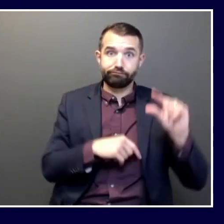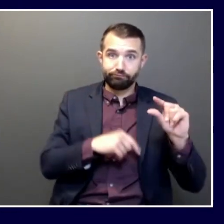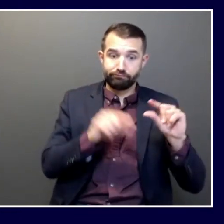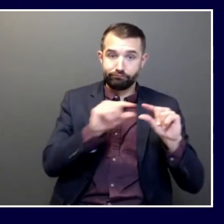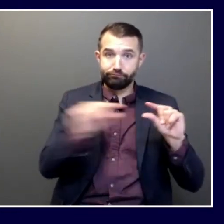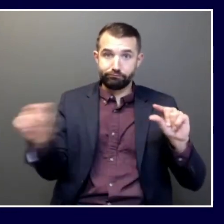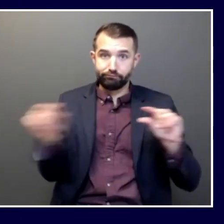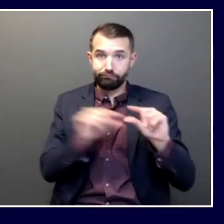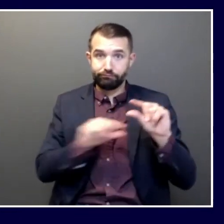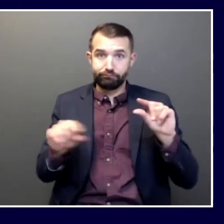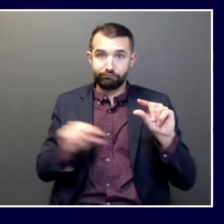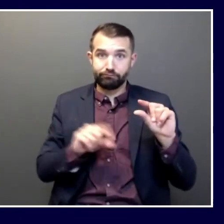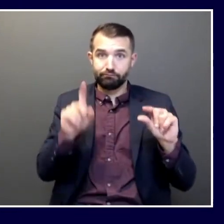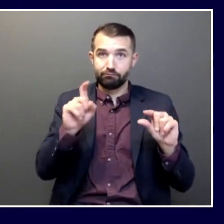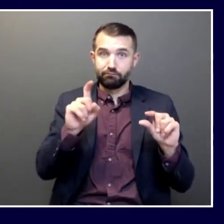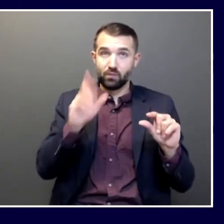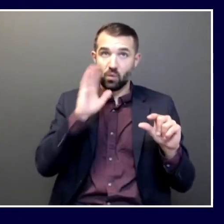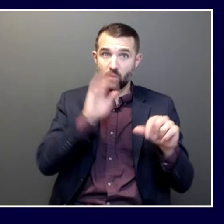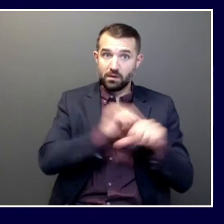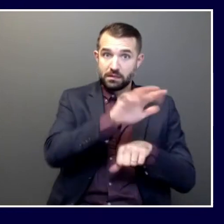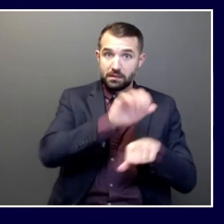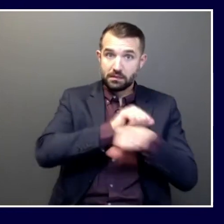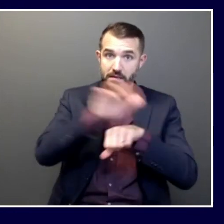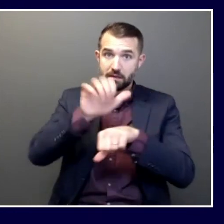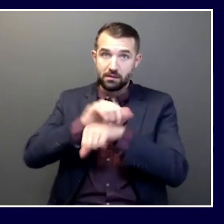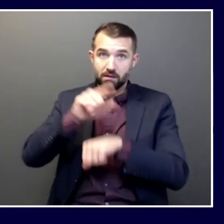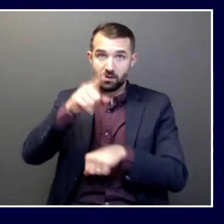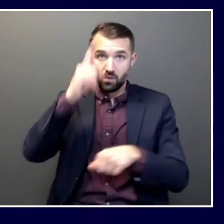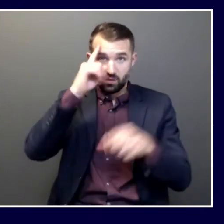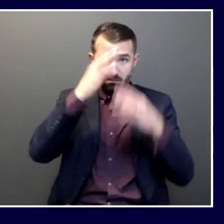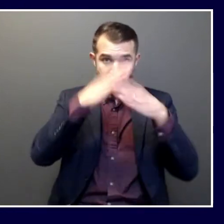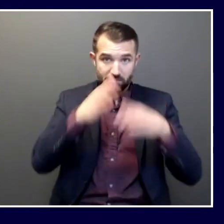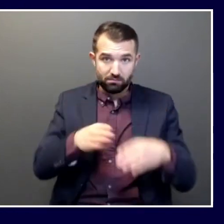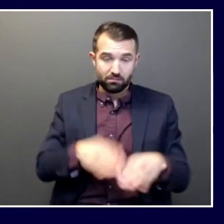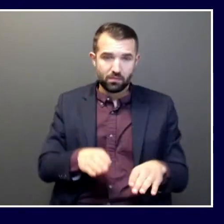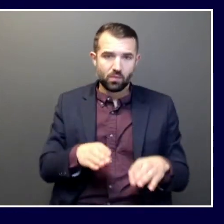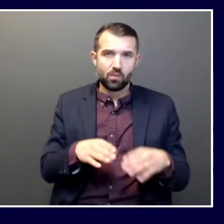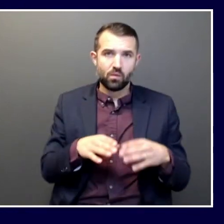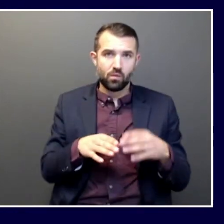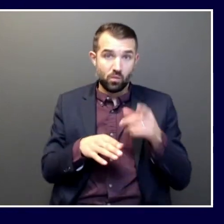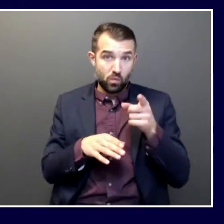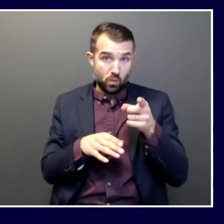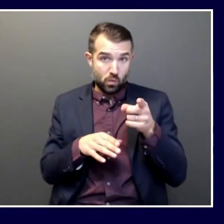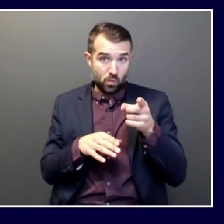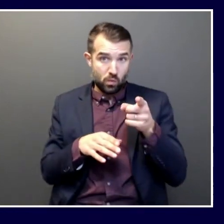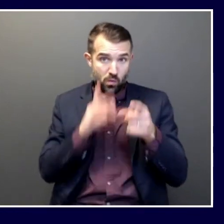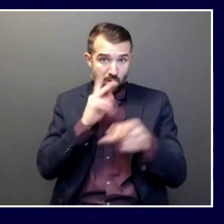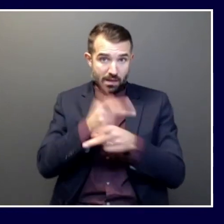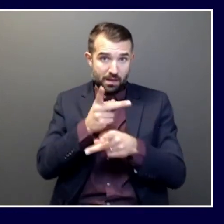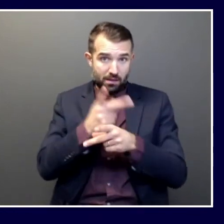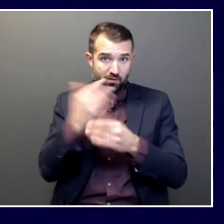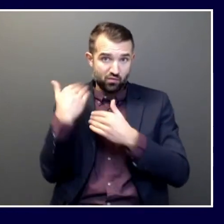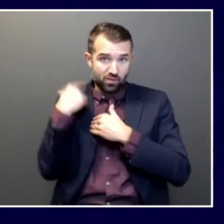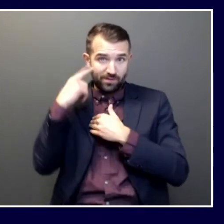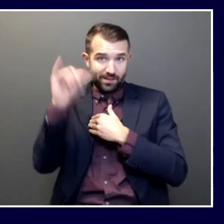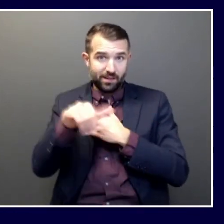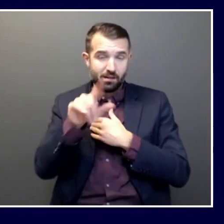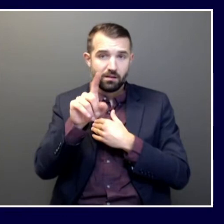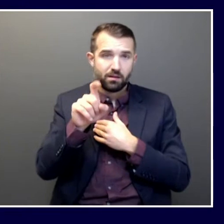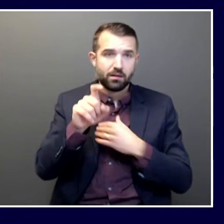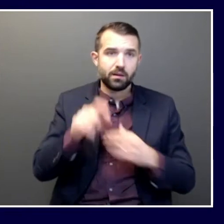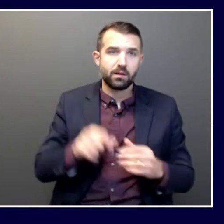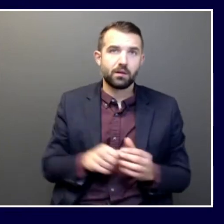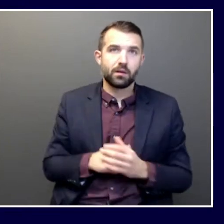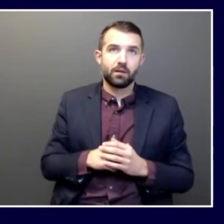if so, sorry, I mean myself. Is there any concern about maybe having a shortage of